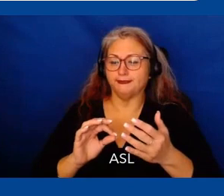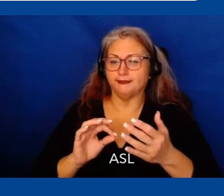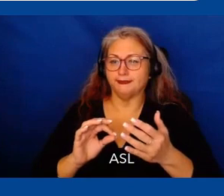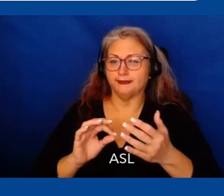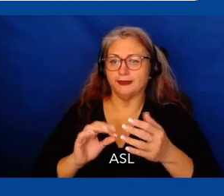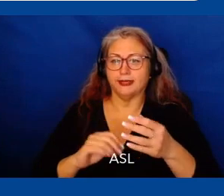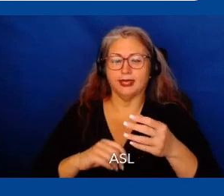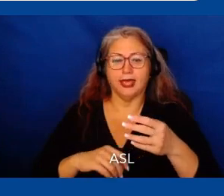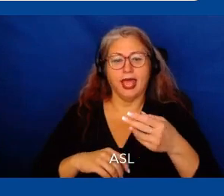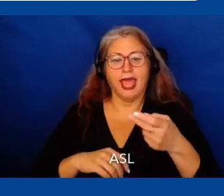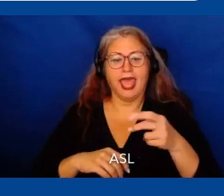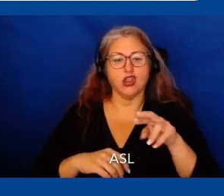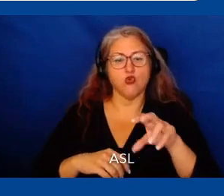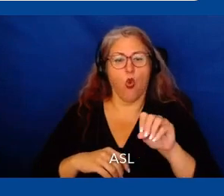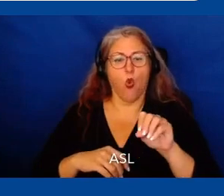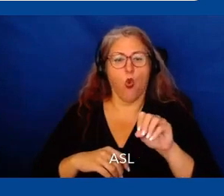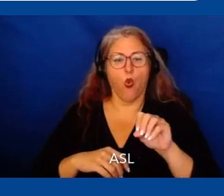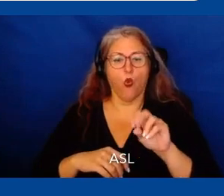heteronormative